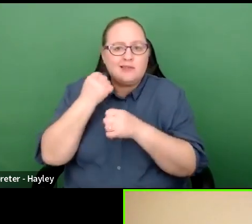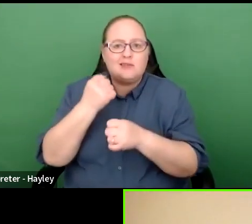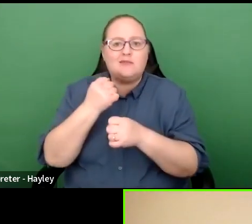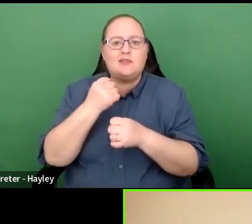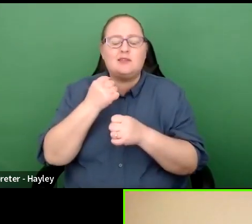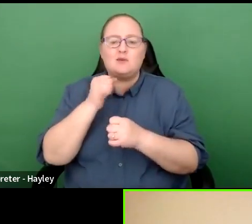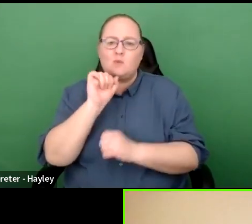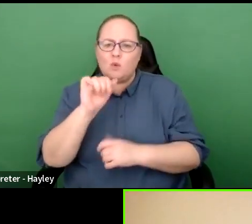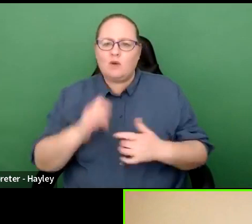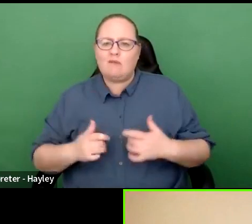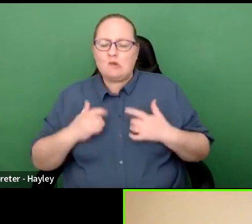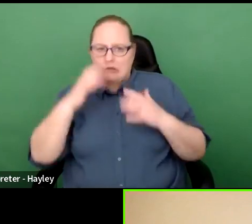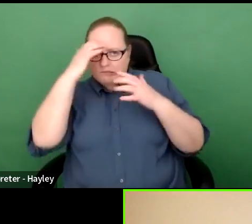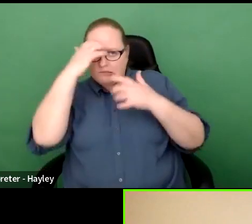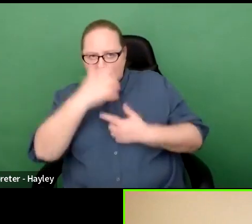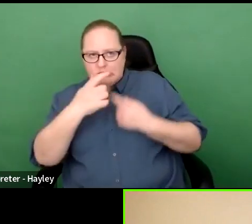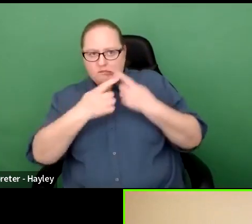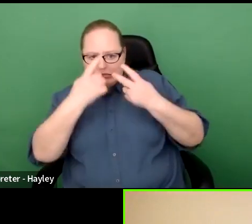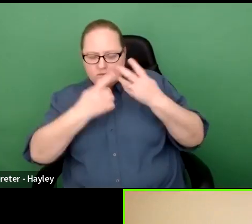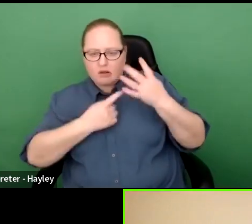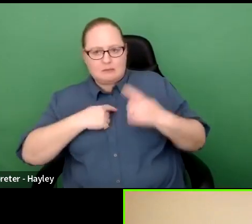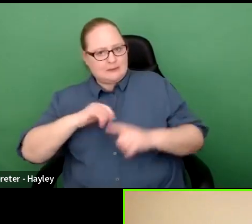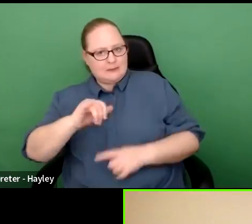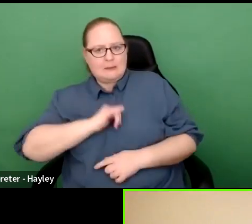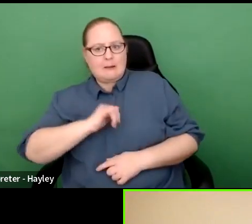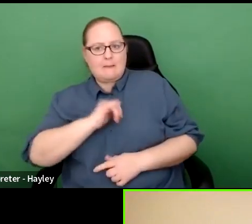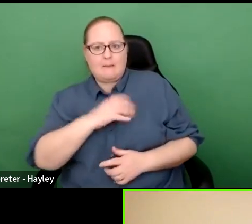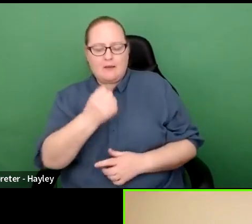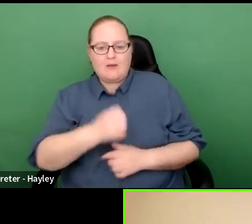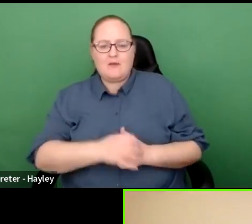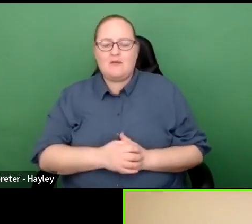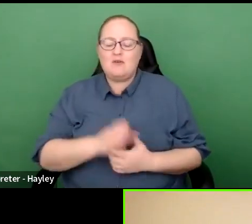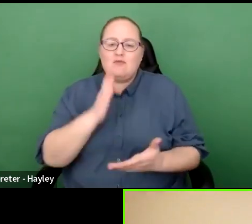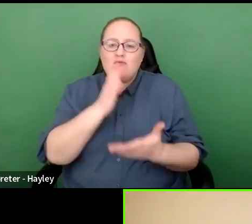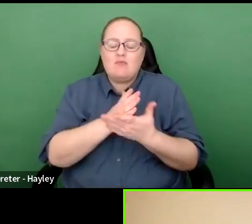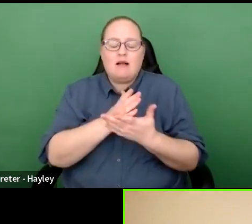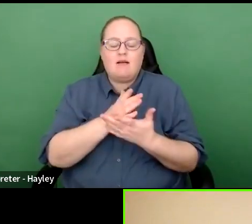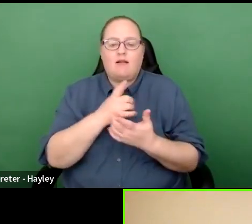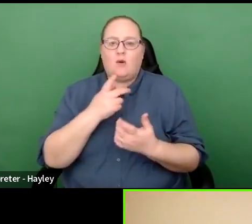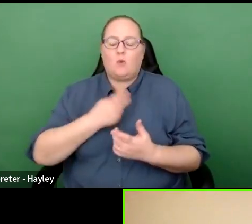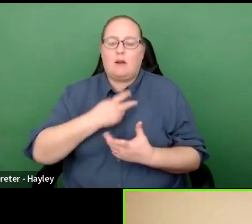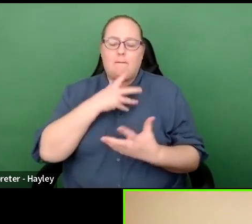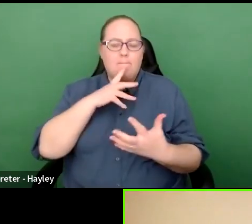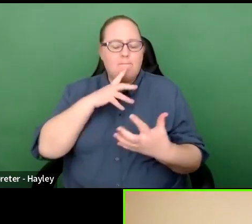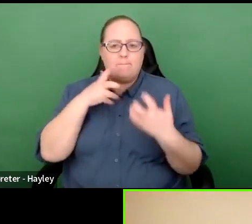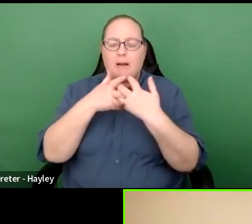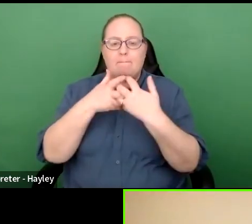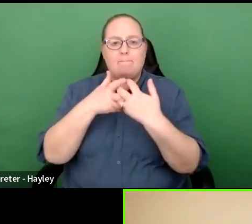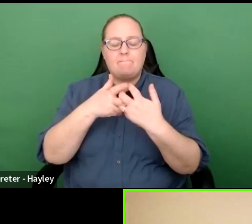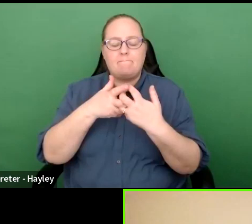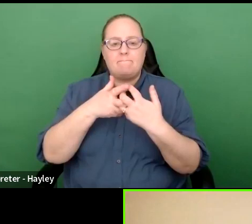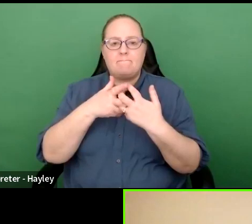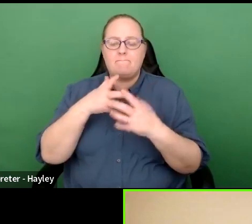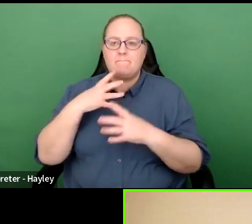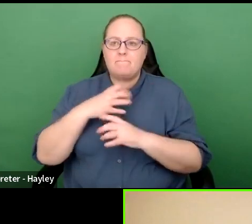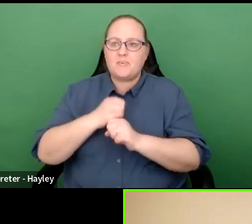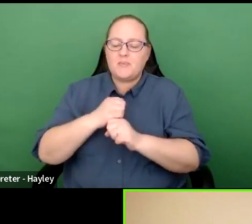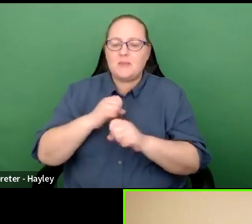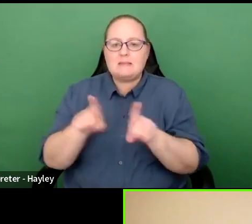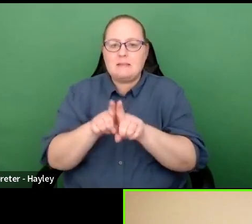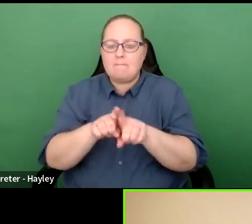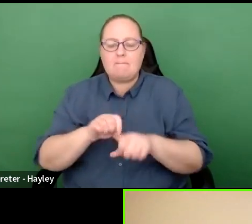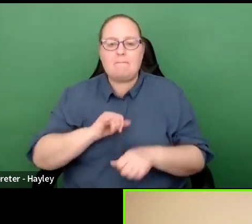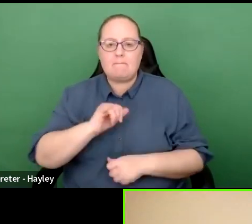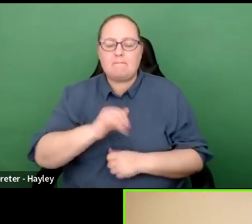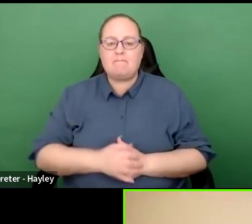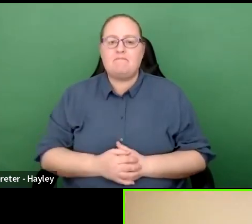concerned her. It was a rare meetings of hearts and minds, I should say. Tomila, Professor